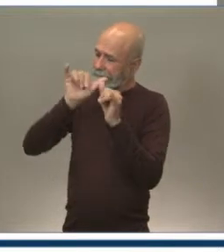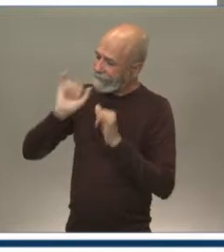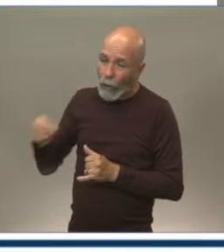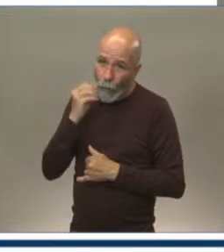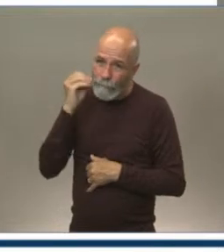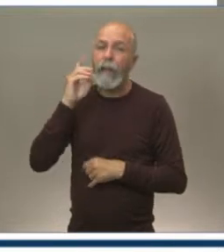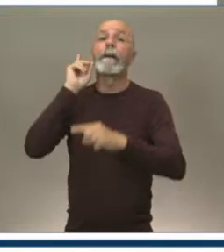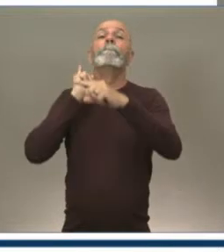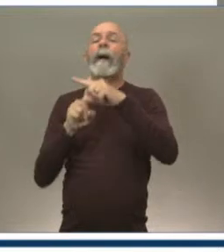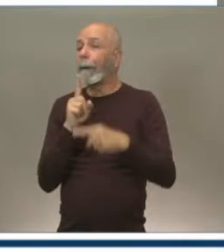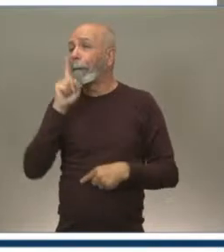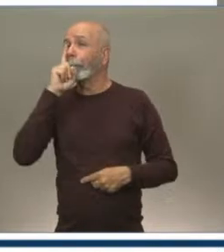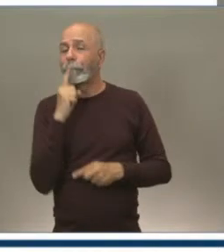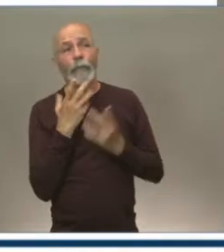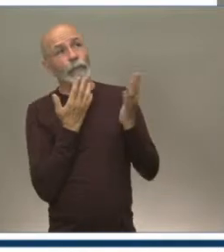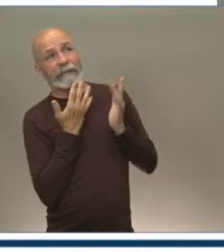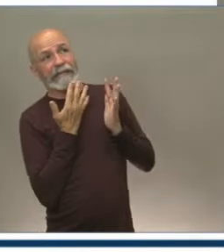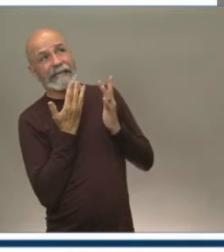back.